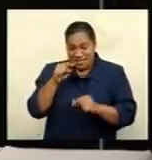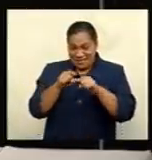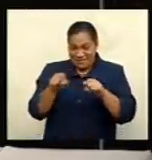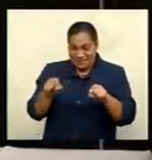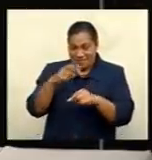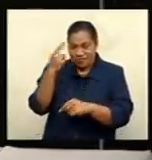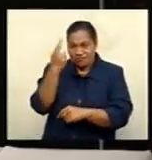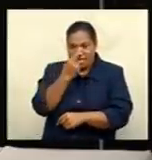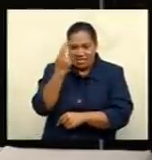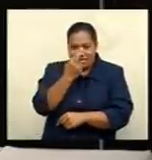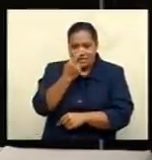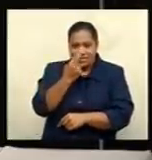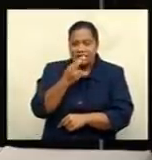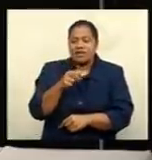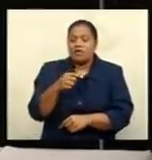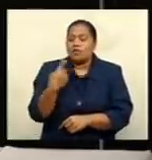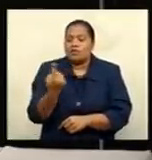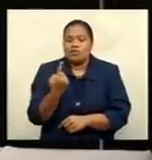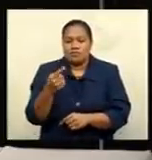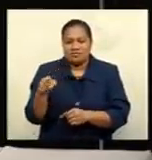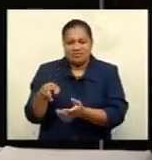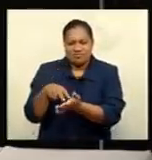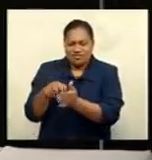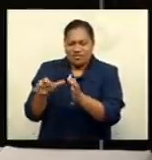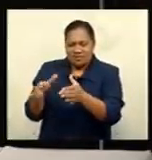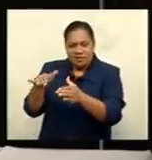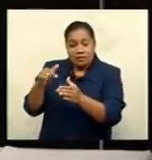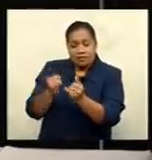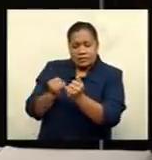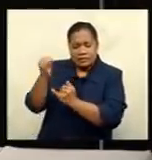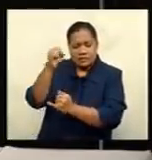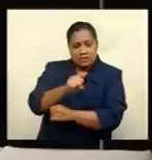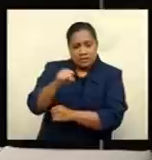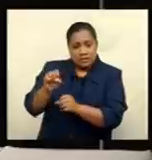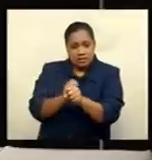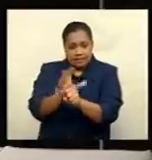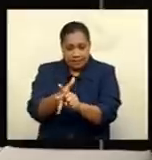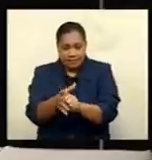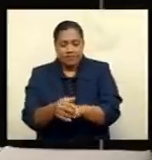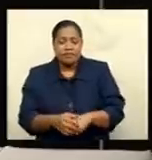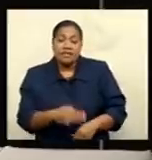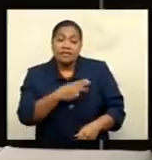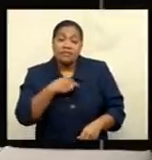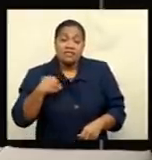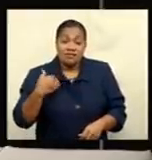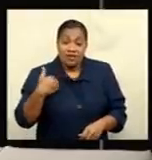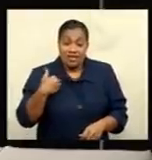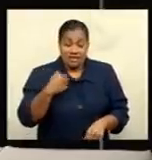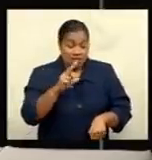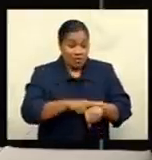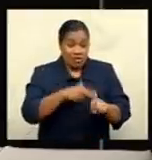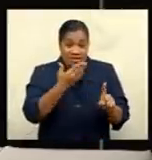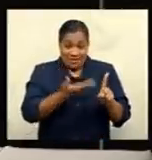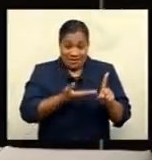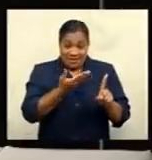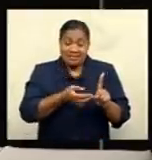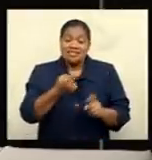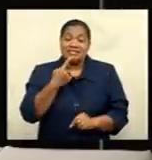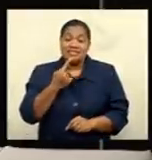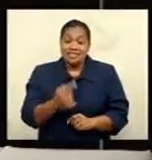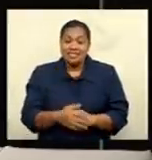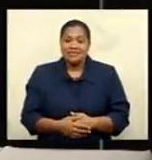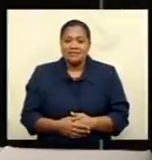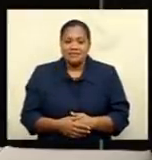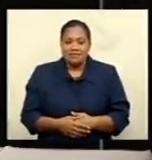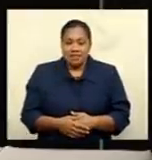those who are vulnerable to the severity of coronavirus. Minister for Health, Dr. Ifiremi Wanganembete says they have